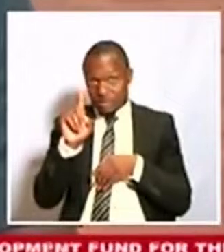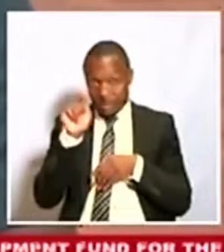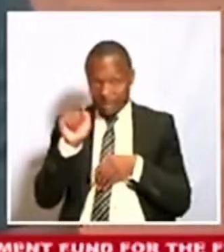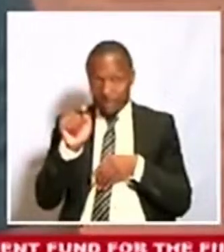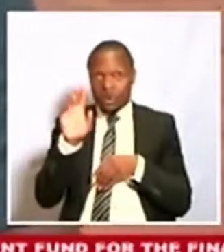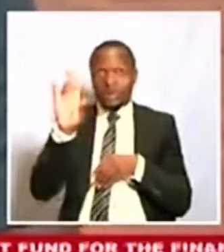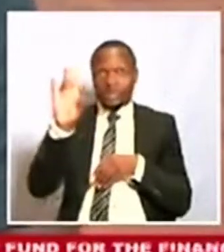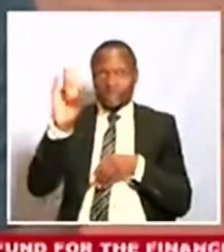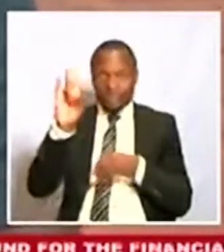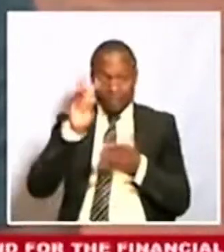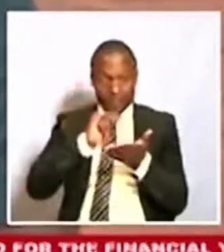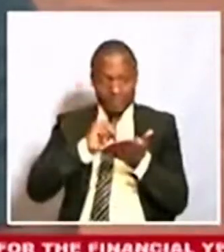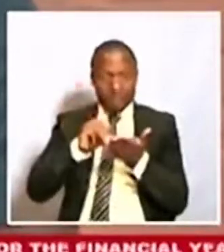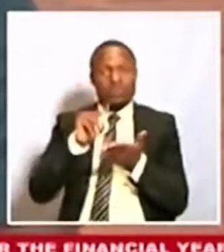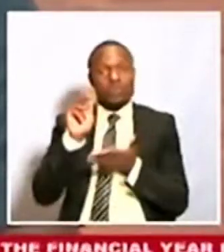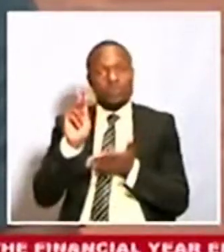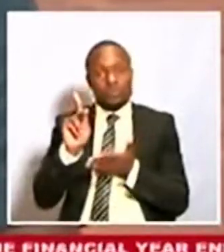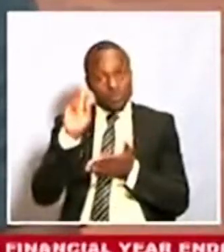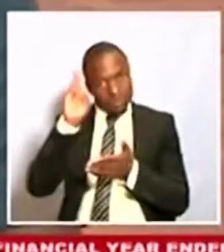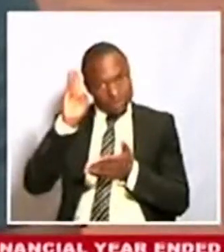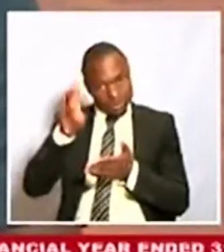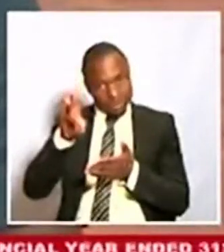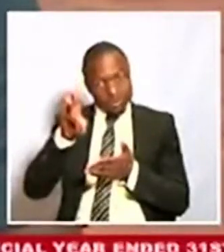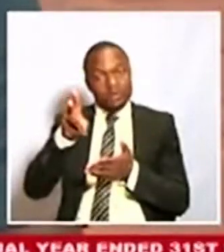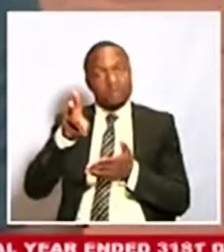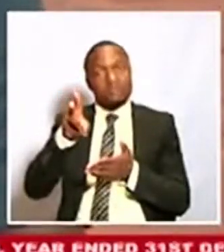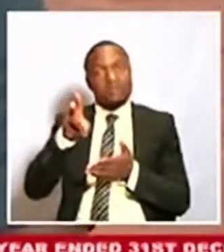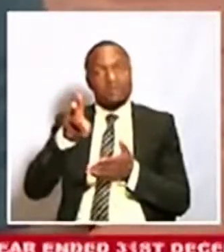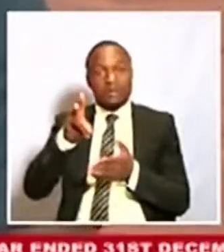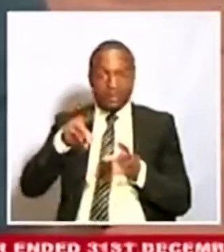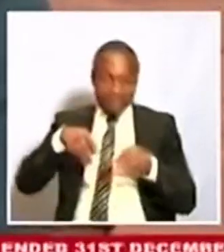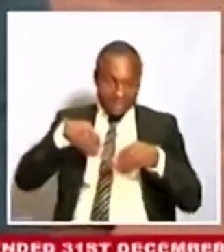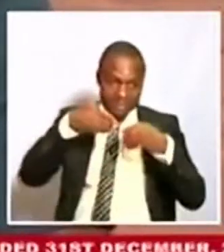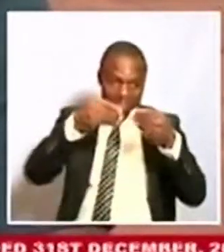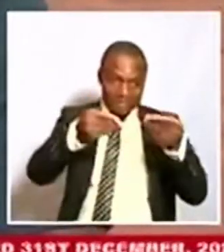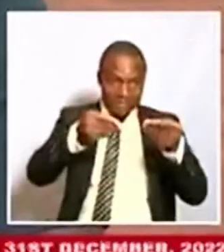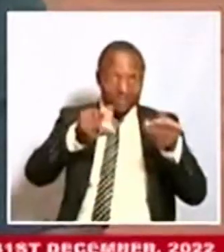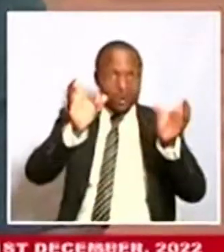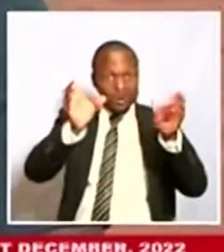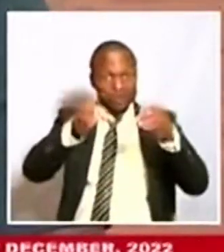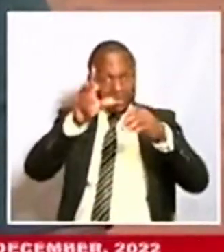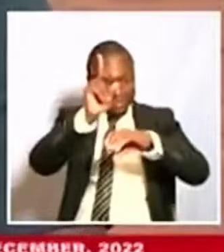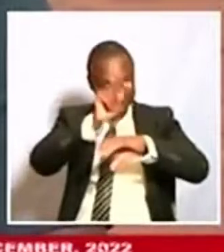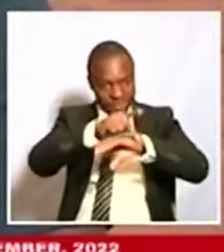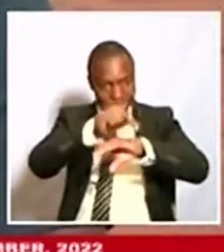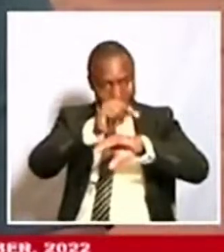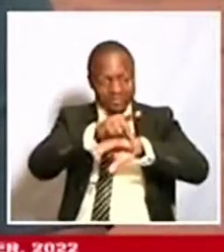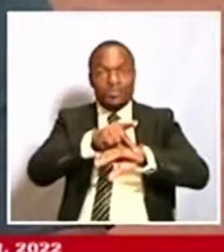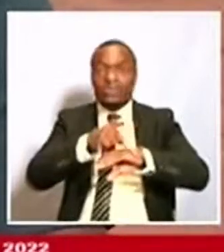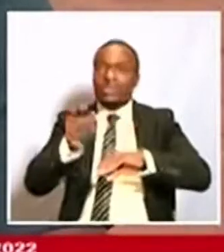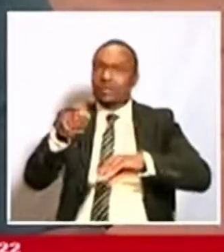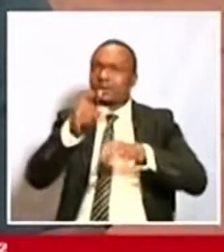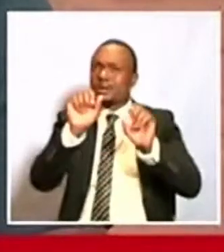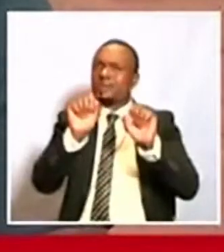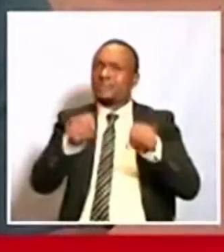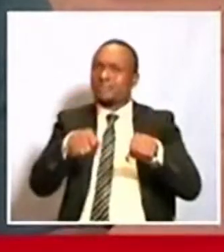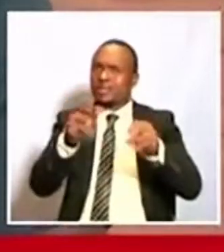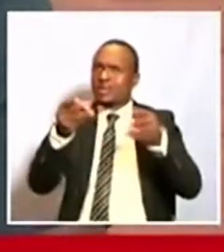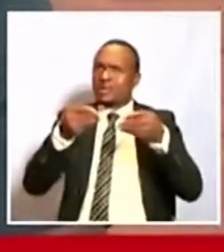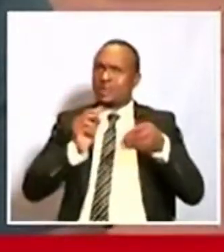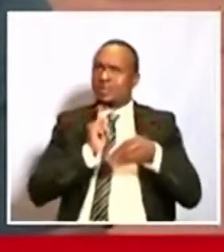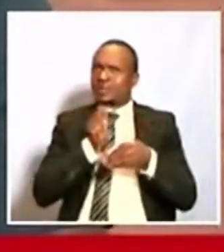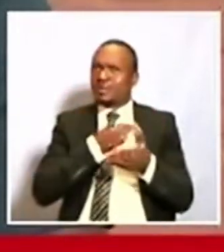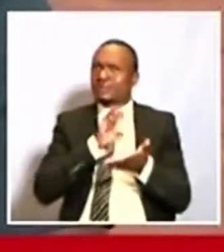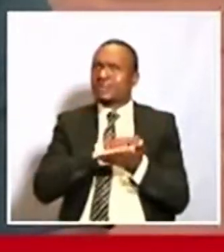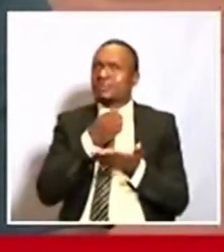1.7 million kwacha, which will go towards funding for community projects. Are you able to give us